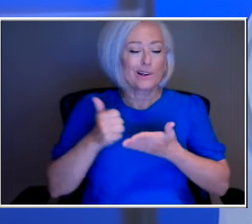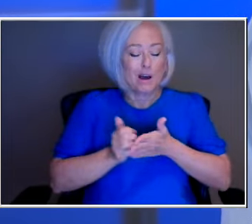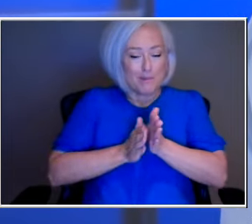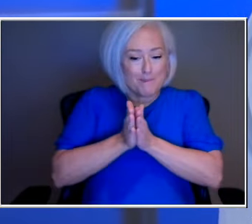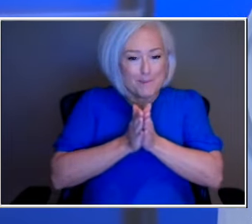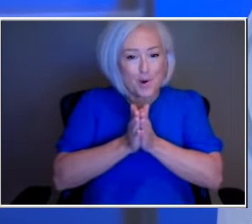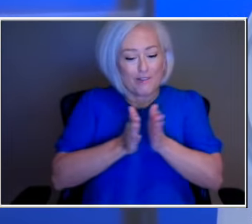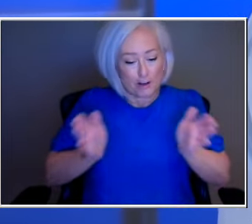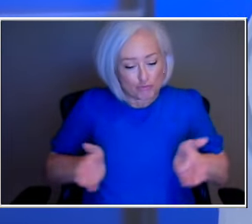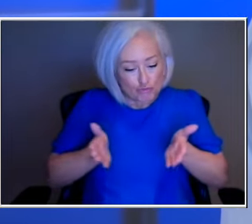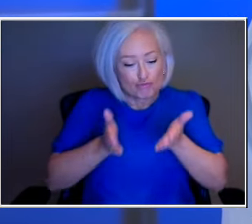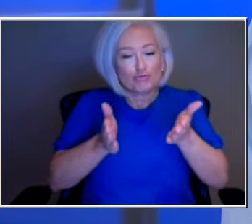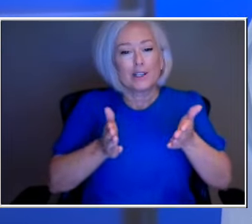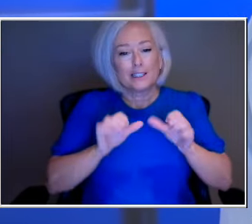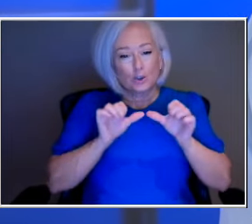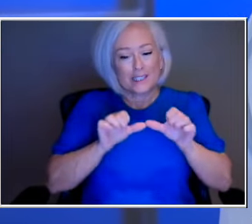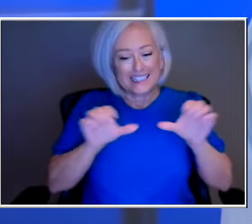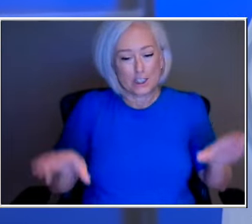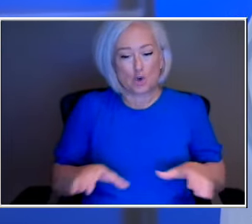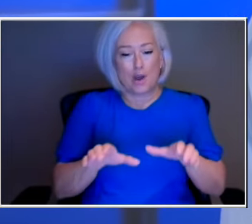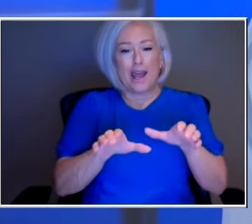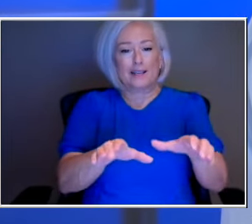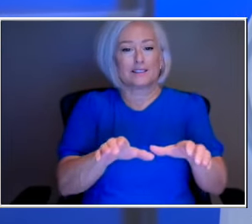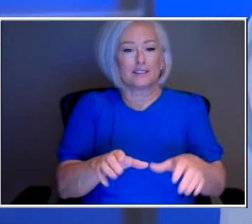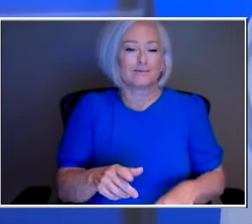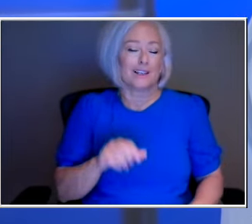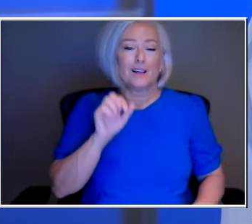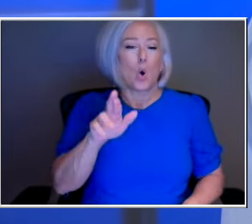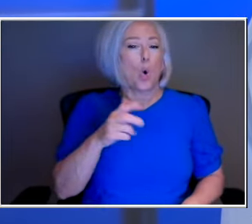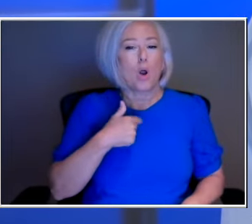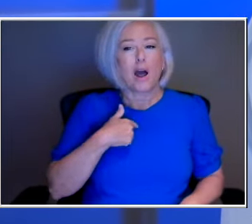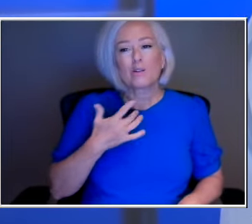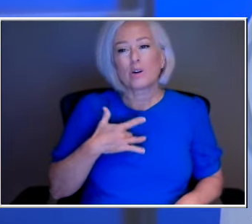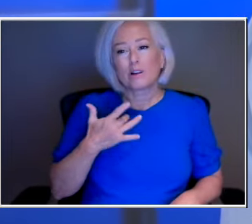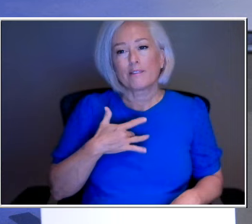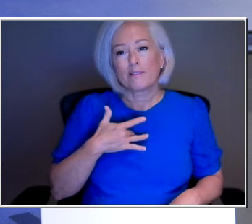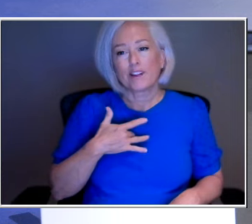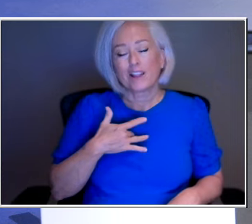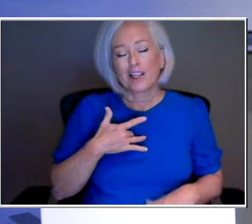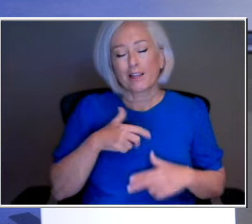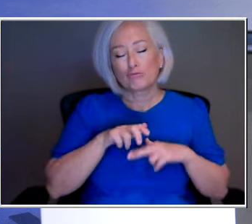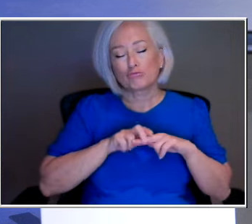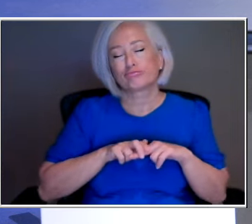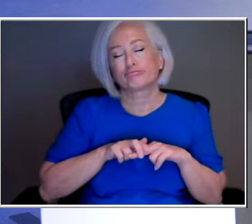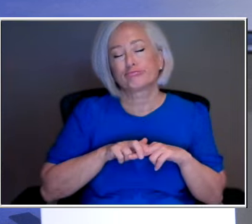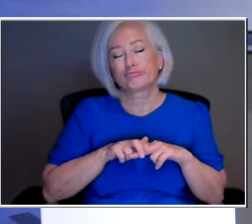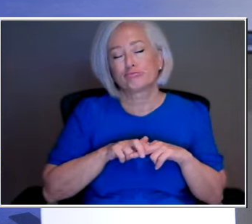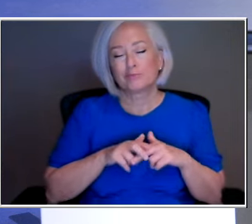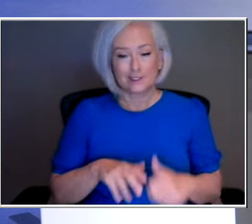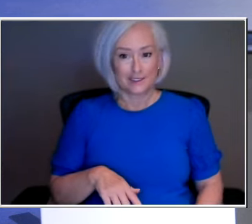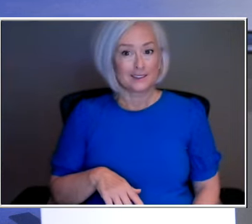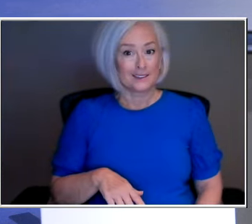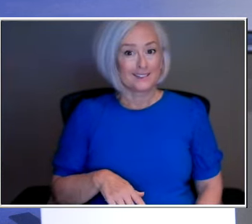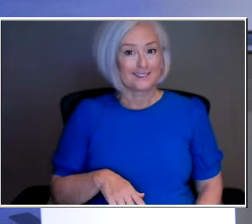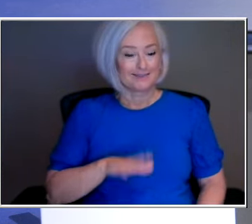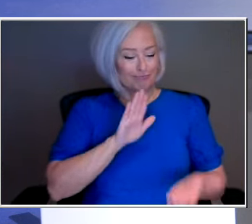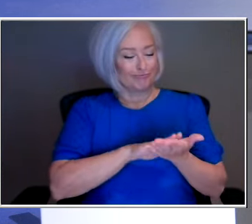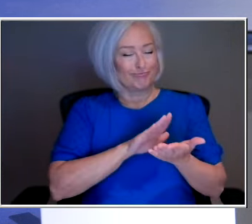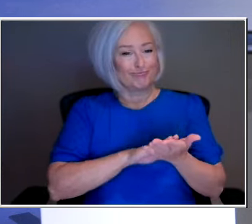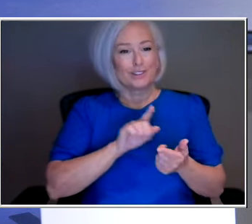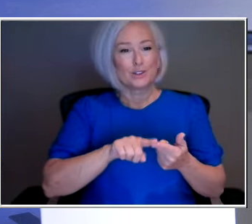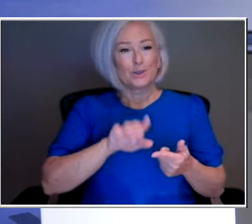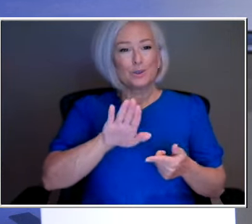stay active. I might have had a tendency to be a little less. Let's give a shout out also to your daughter and stepkids. I noticed some